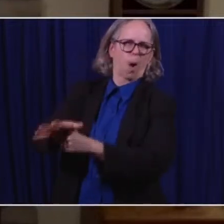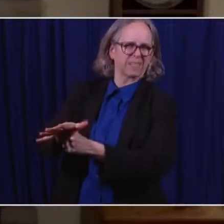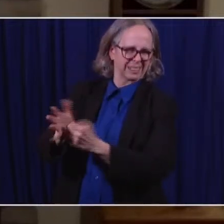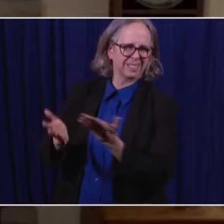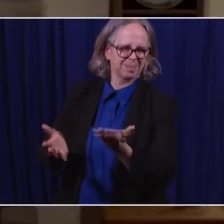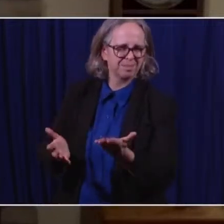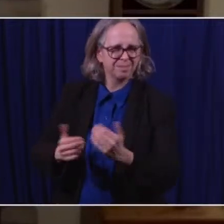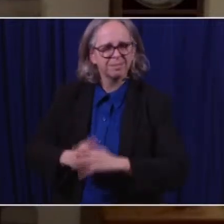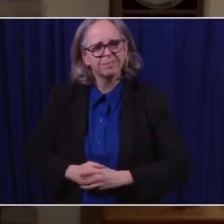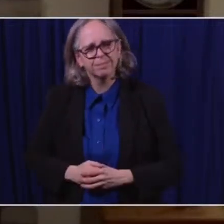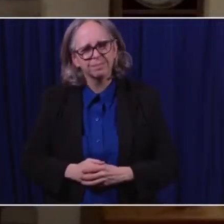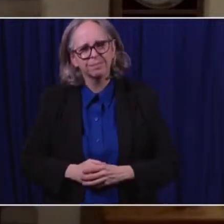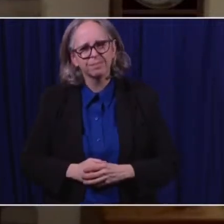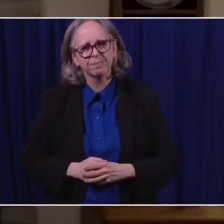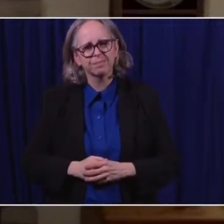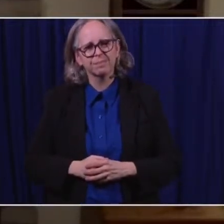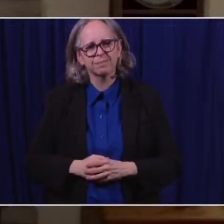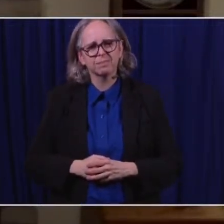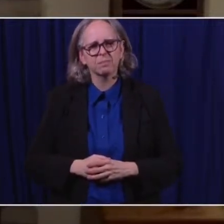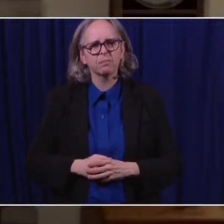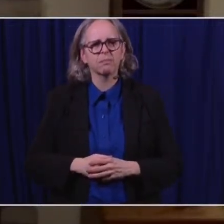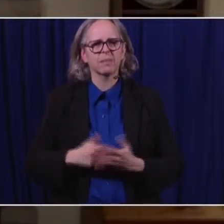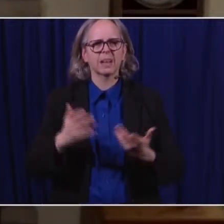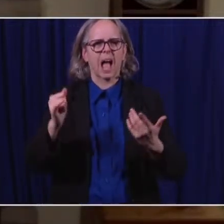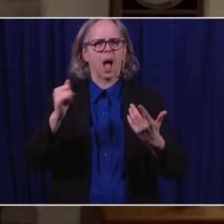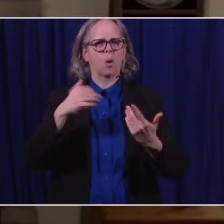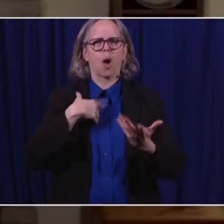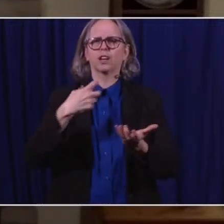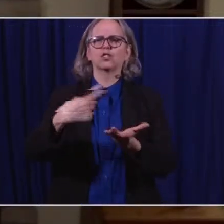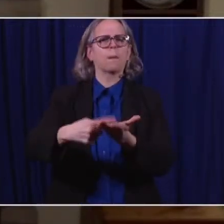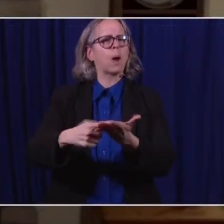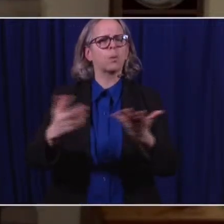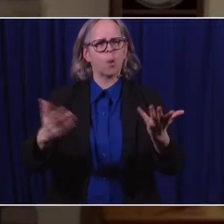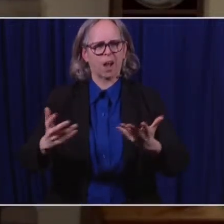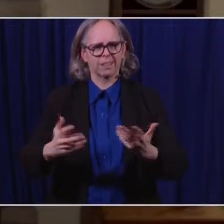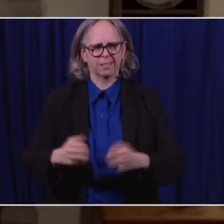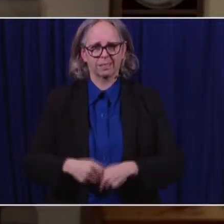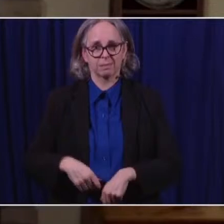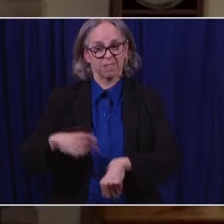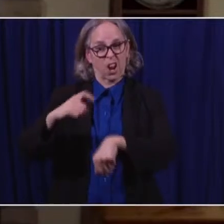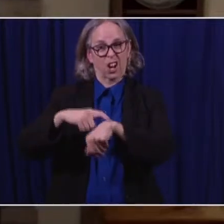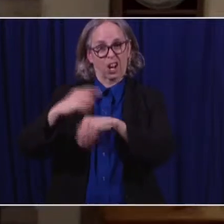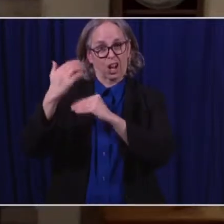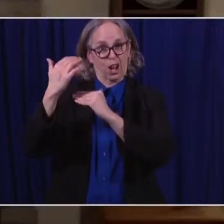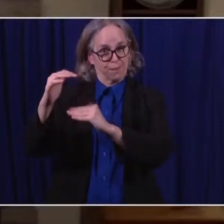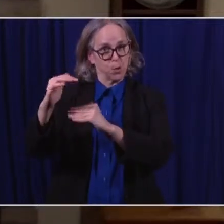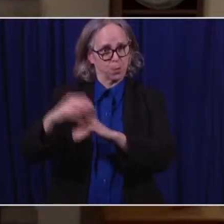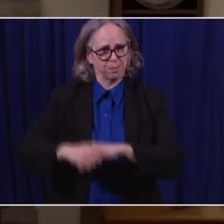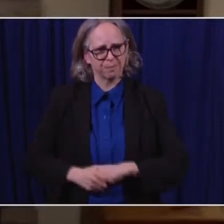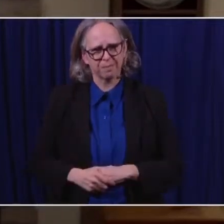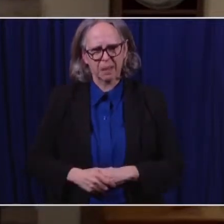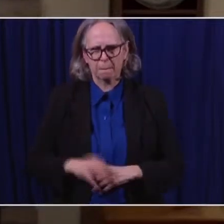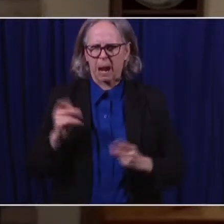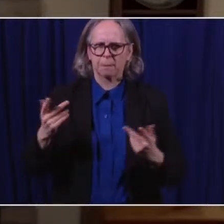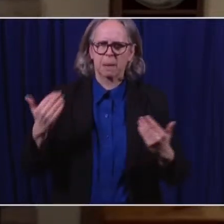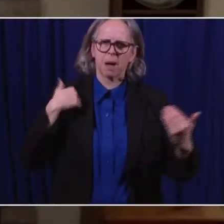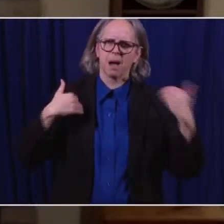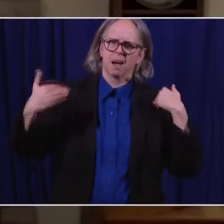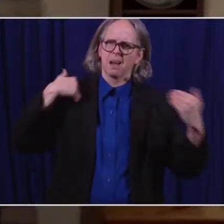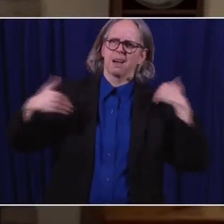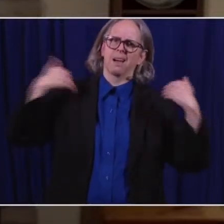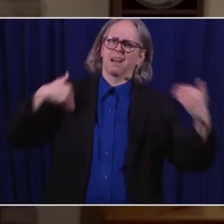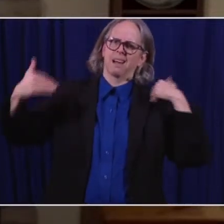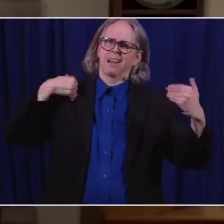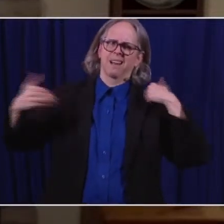discussion about the curfew. Many have asked when the curfew comes off. And many have